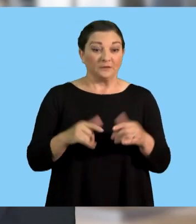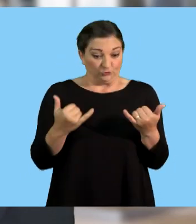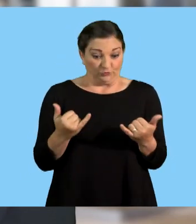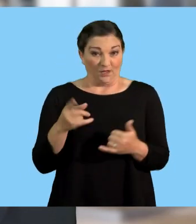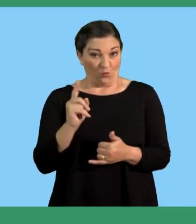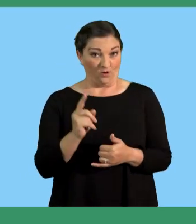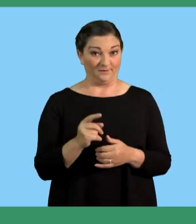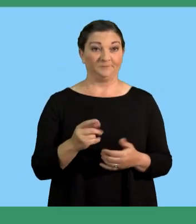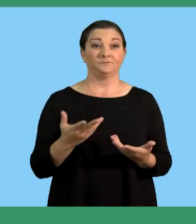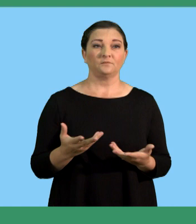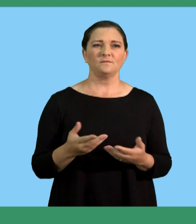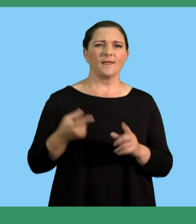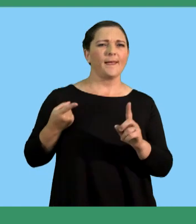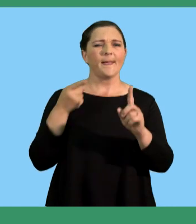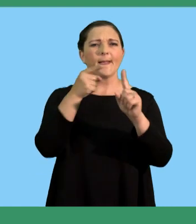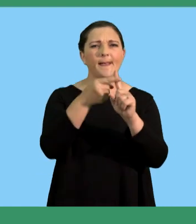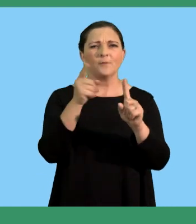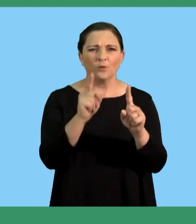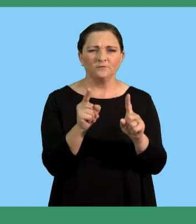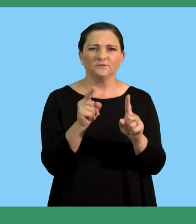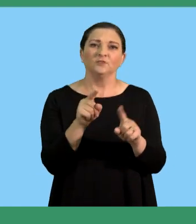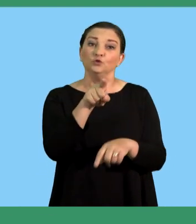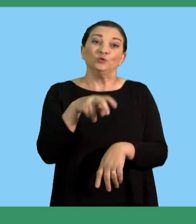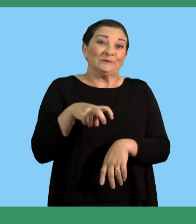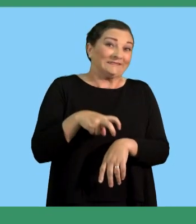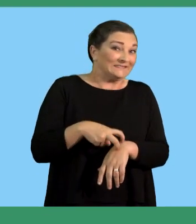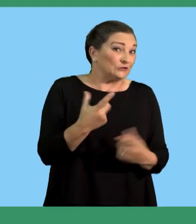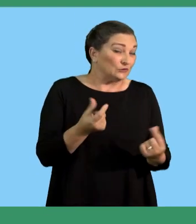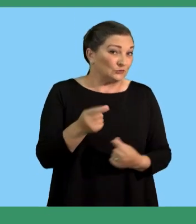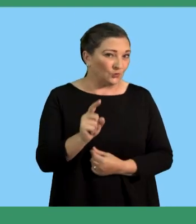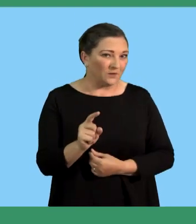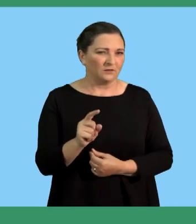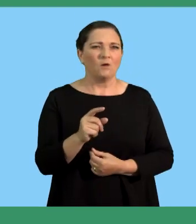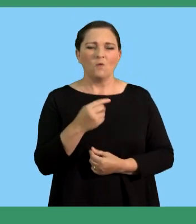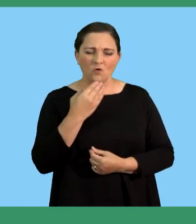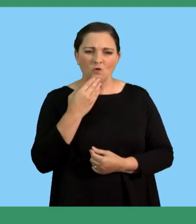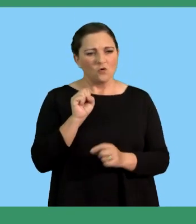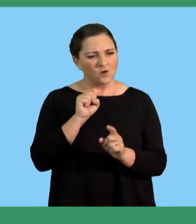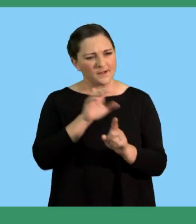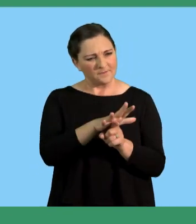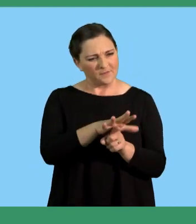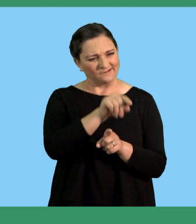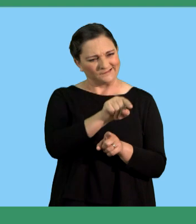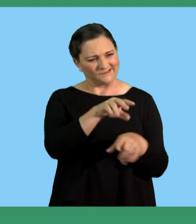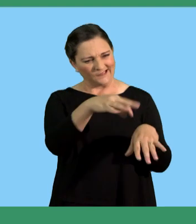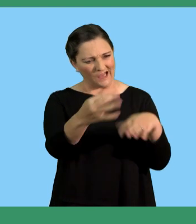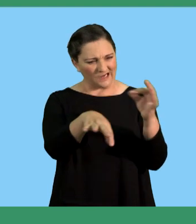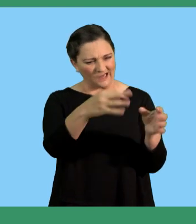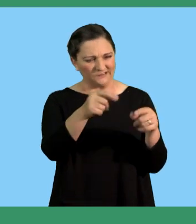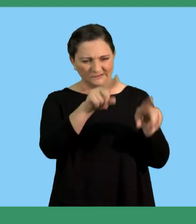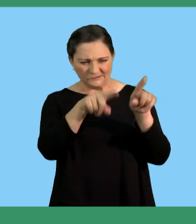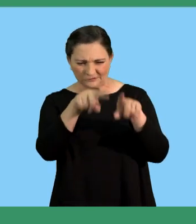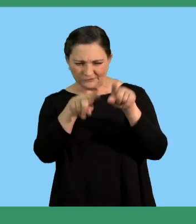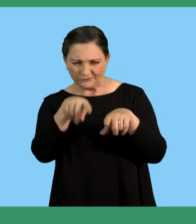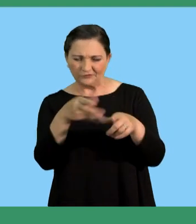of this lesson. So by the end of this lesson, you should be able to analyze the impact of the following forms of